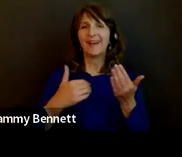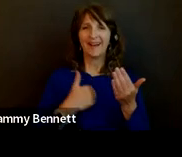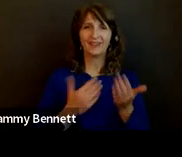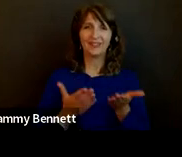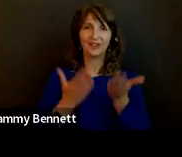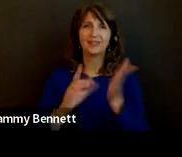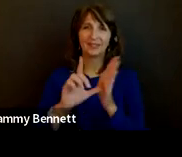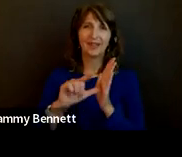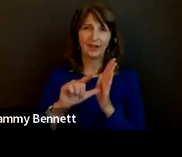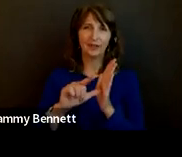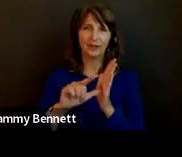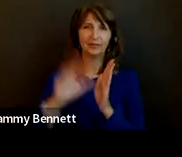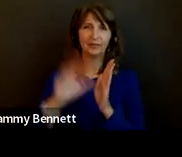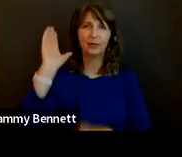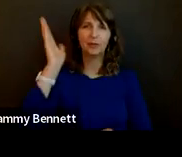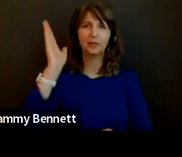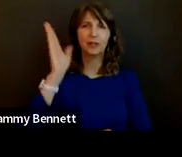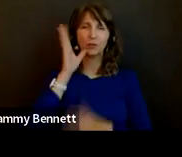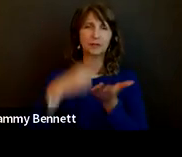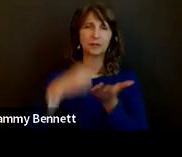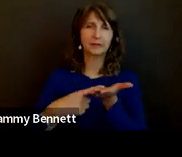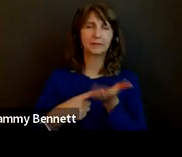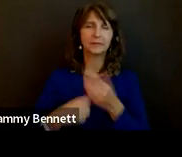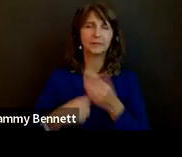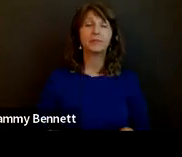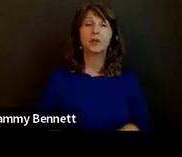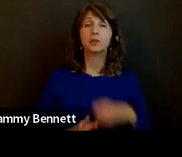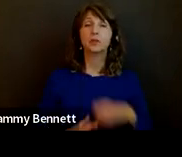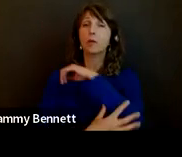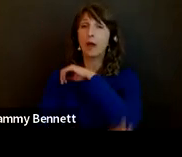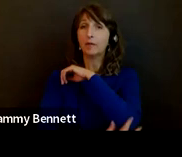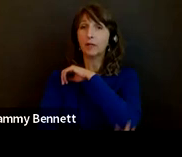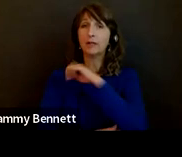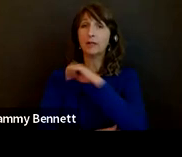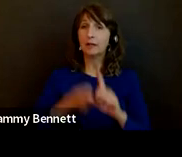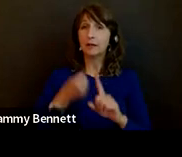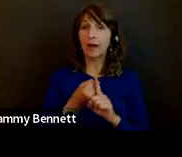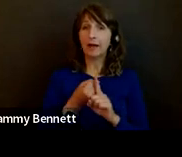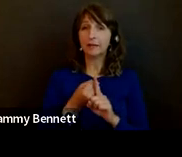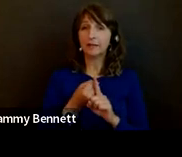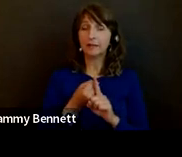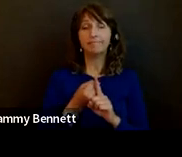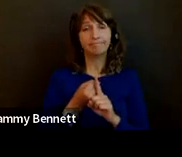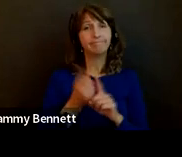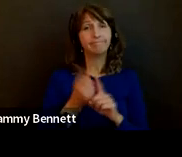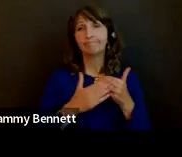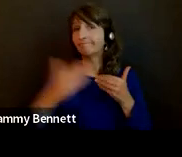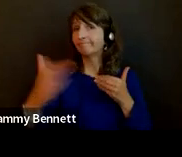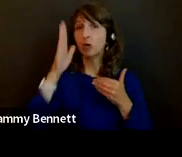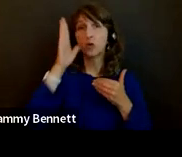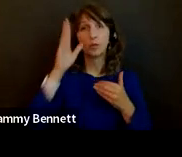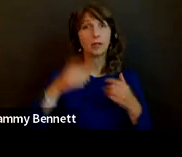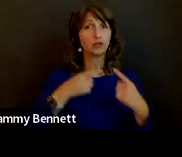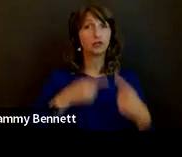about. So one thing about poverty's impact, it's a case designed for struggle because those